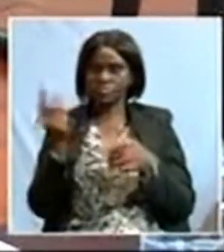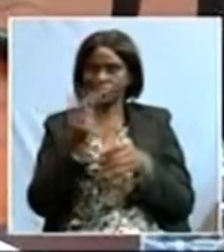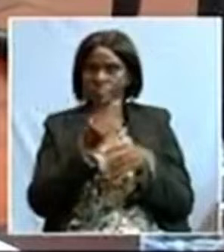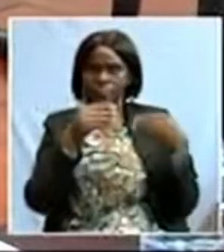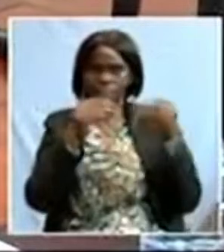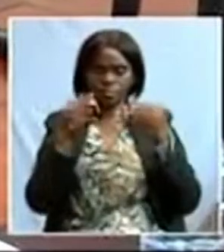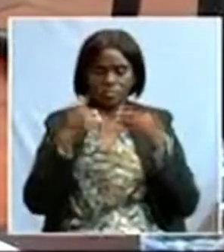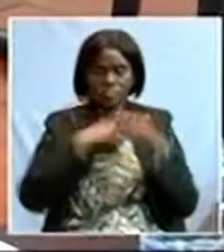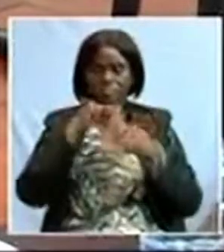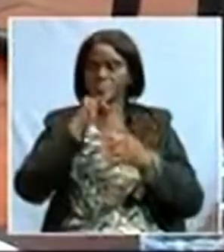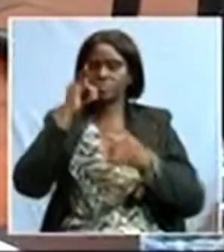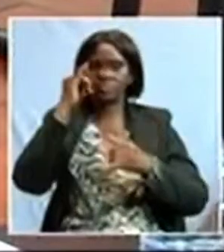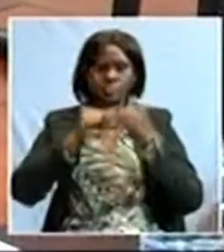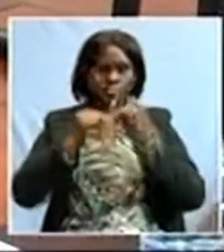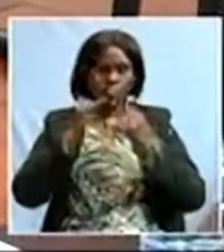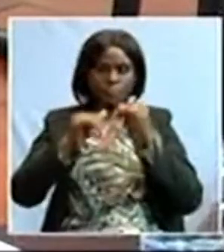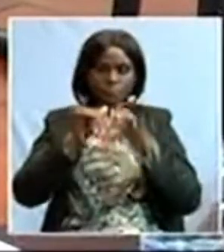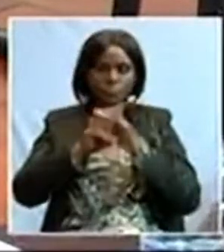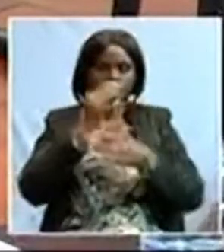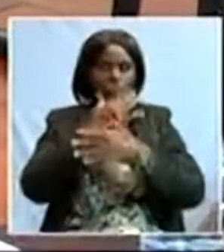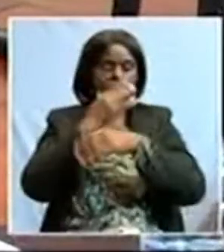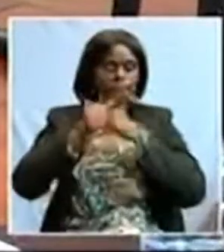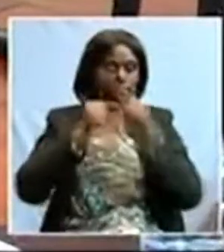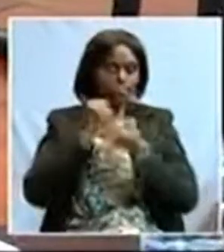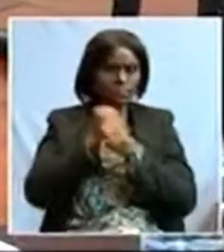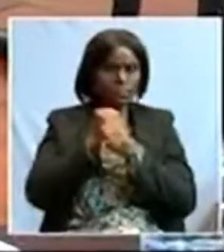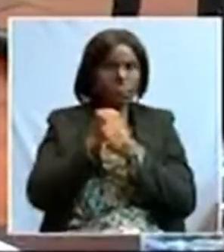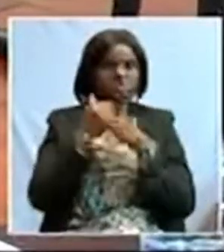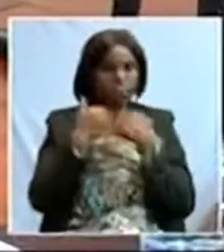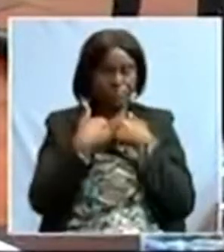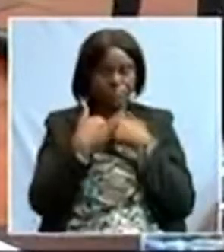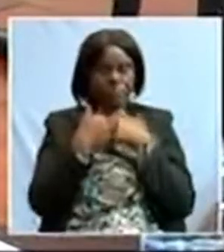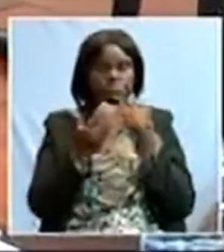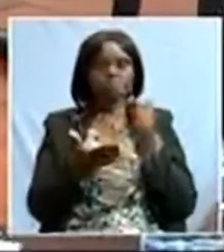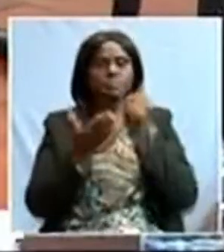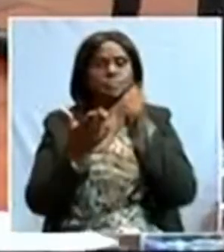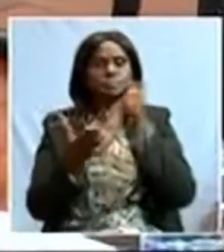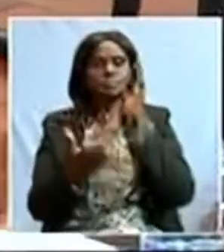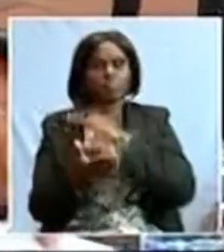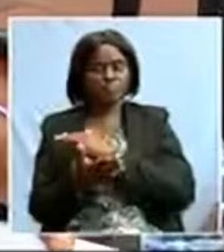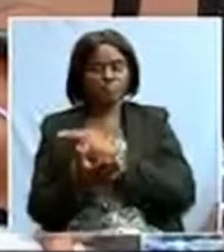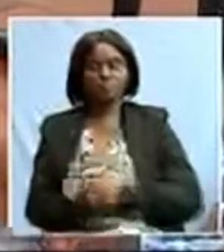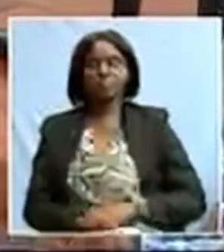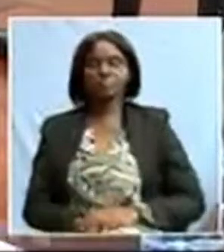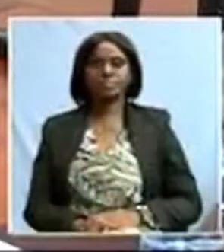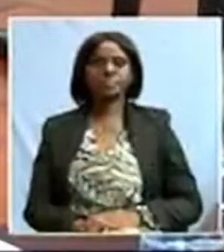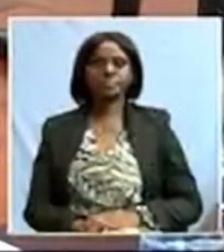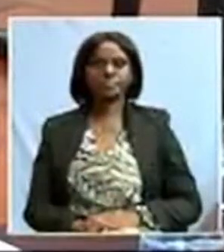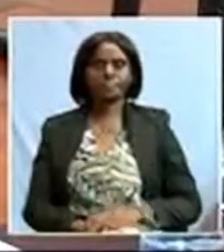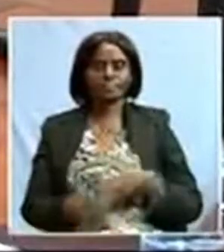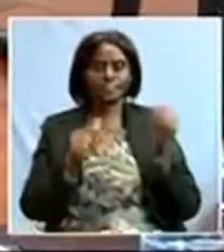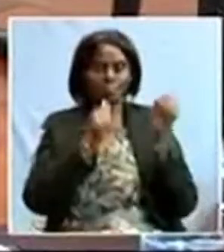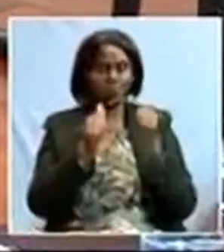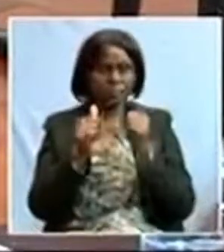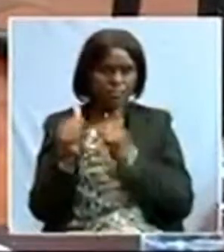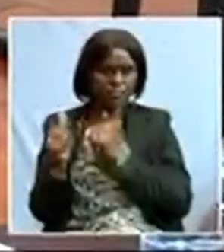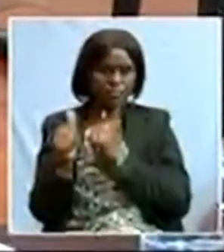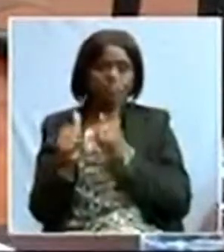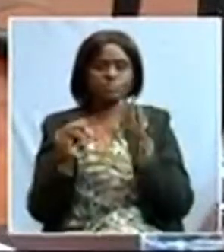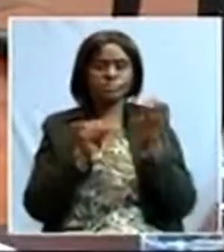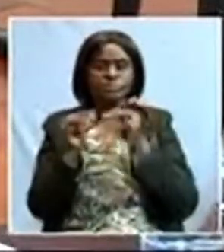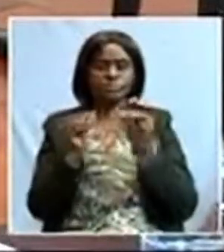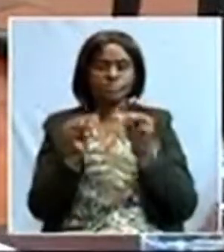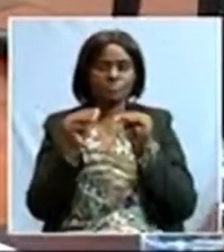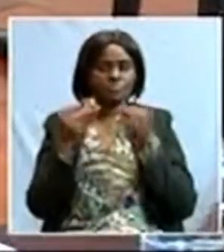markets had not been completed in the fiscal year despite having been budgeted for. Action taken.